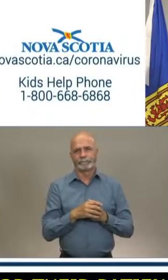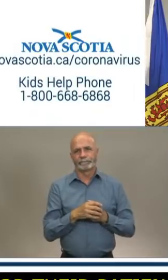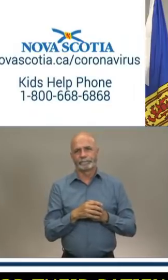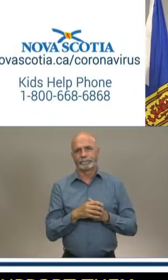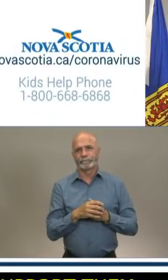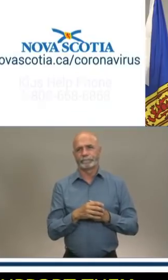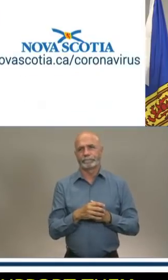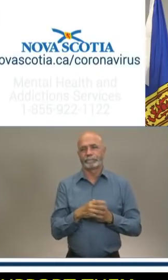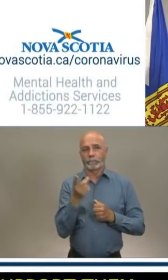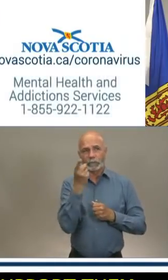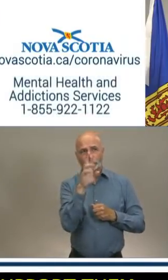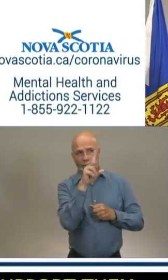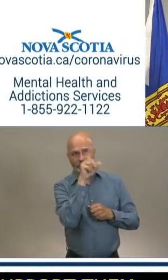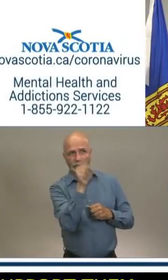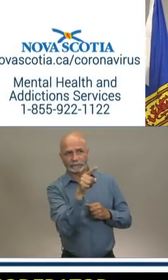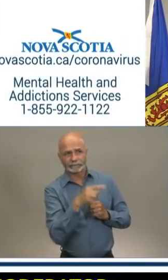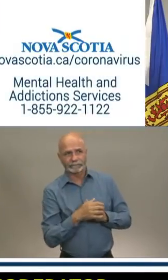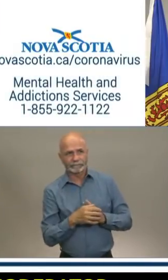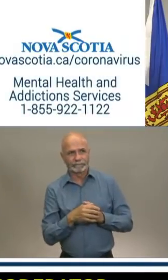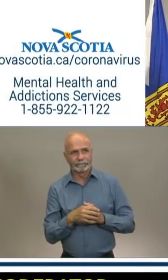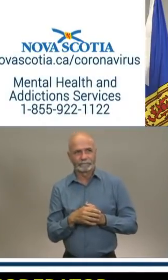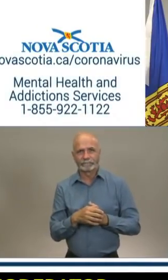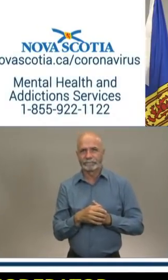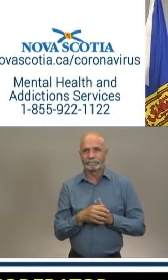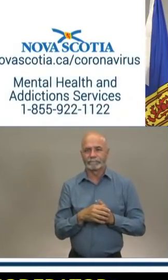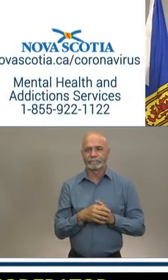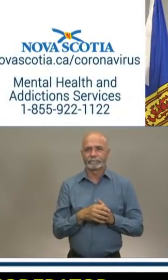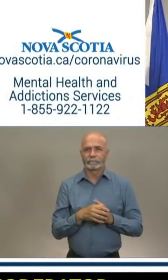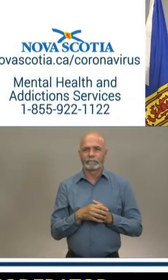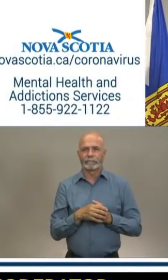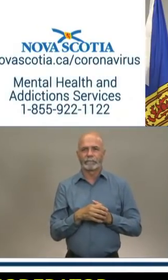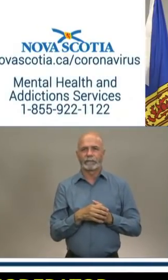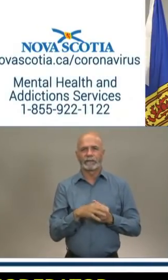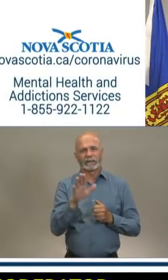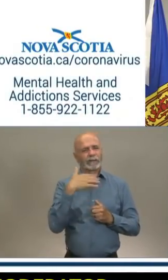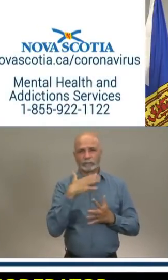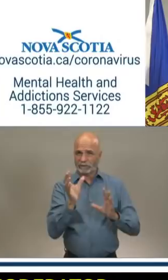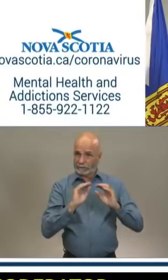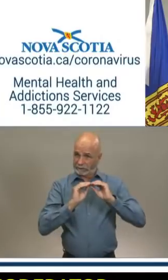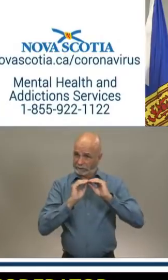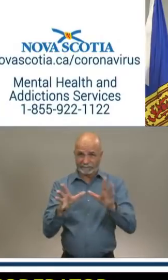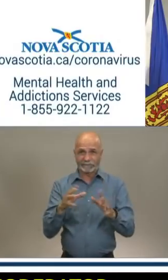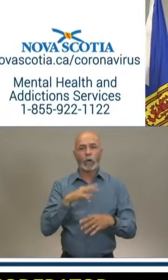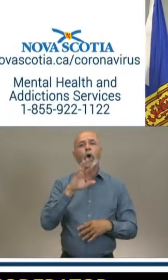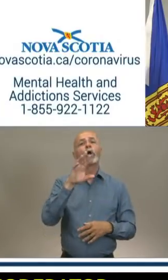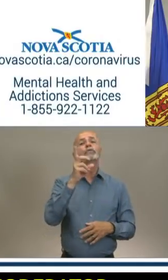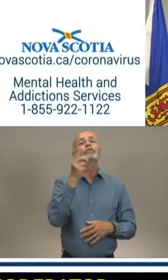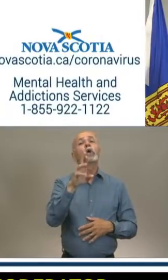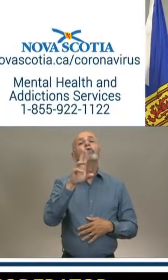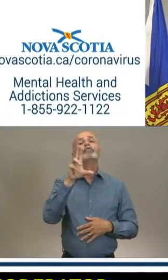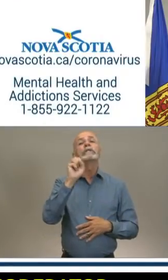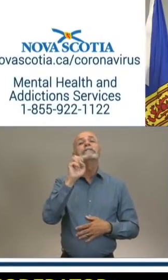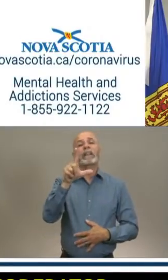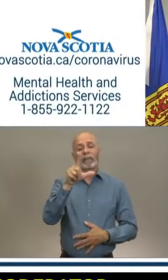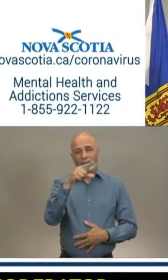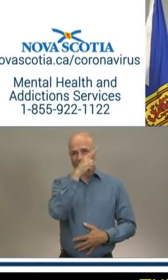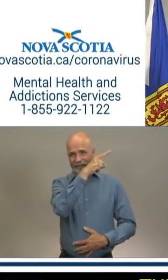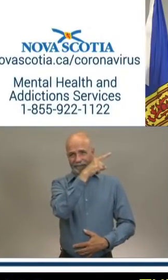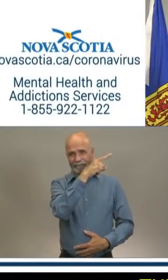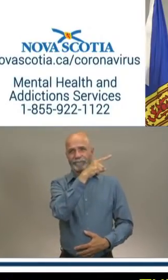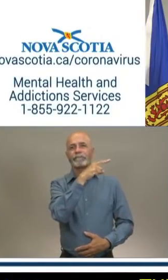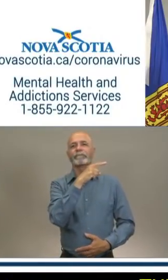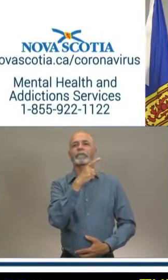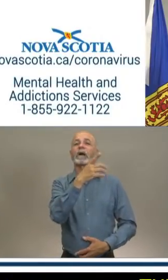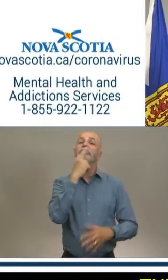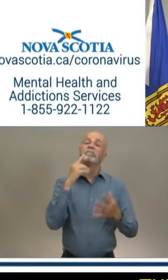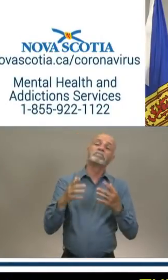Strang. Just looking for some clarification here. So Dr. Russell said yesterday at the press conference that their decision to open earlier to Canada